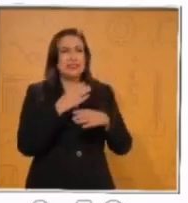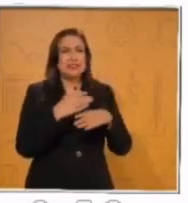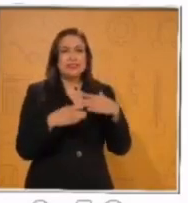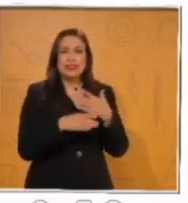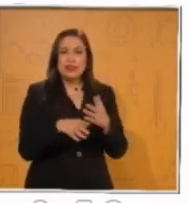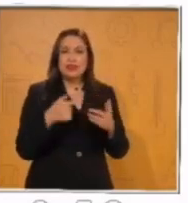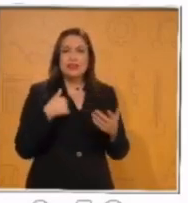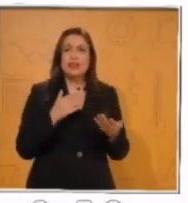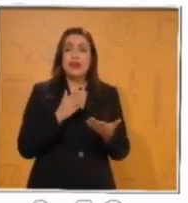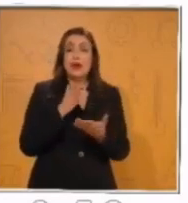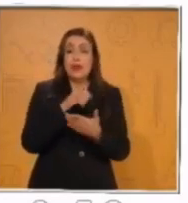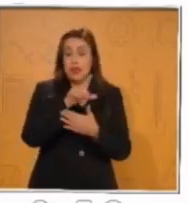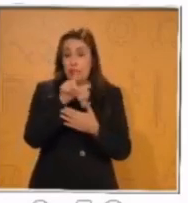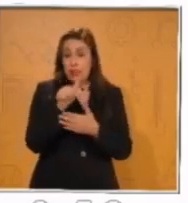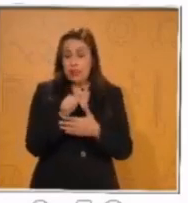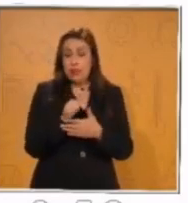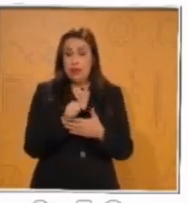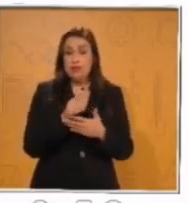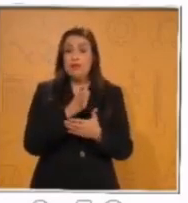went shopping.